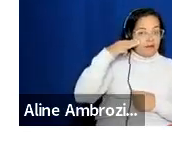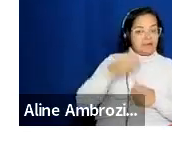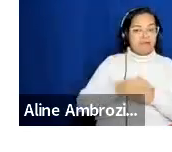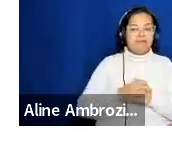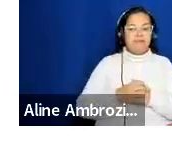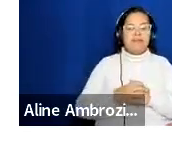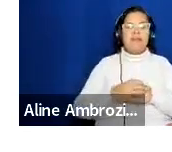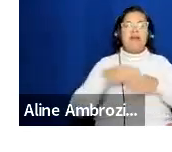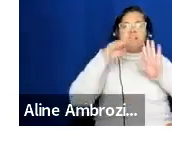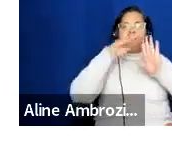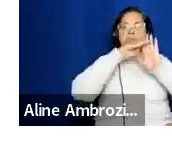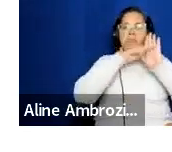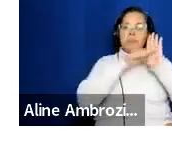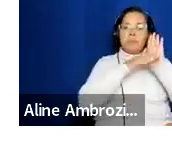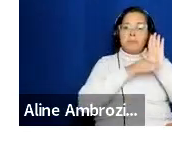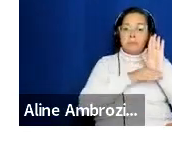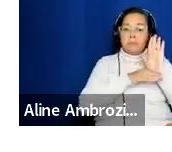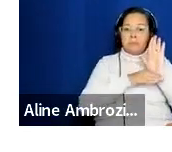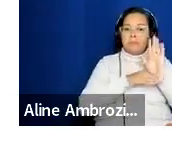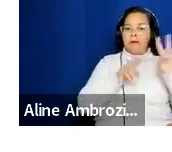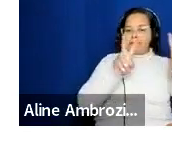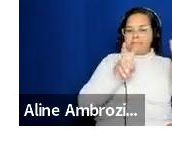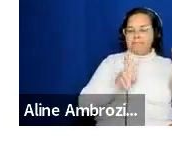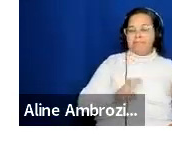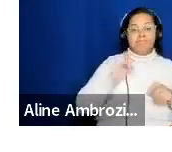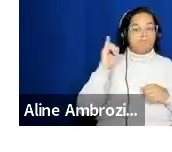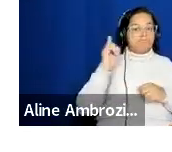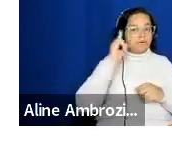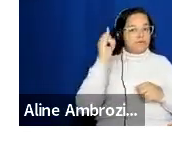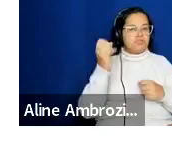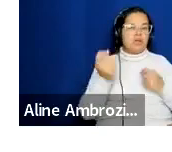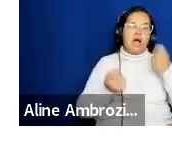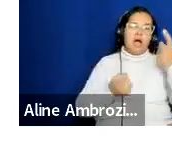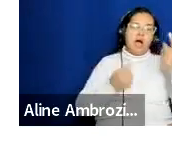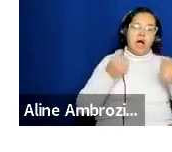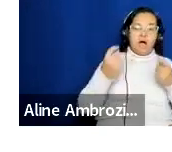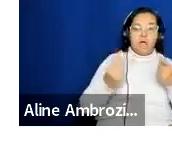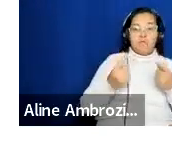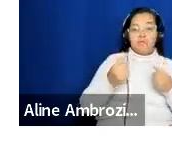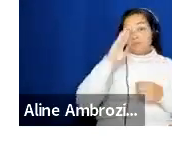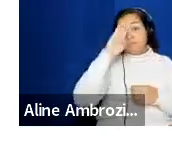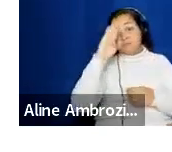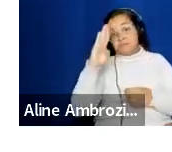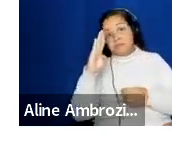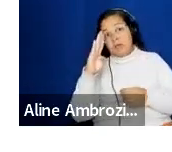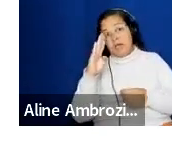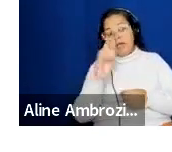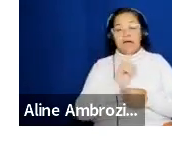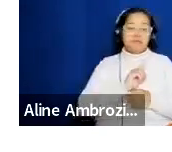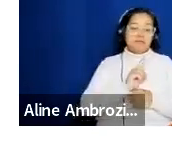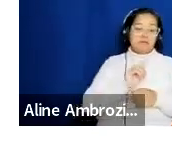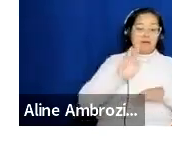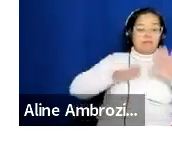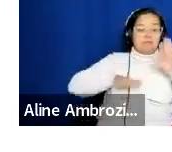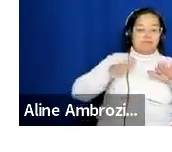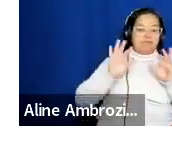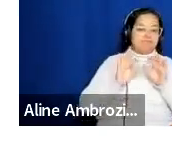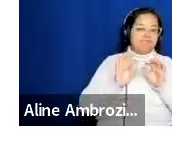we think some of those are more central or more important than others for the purposes